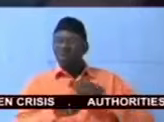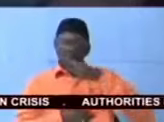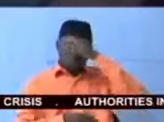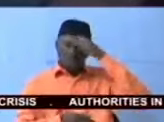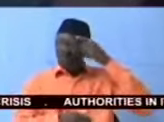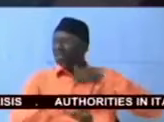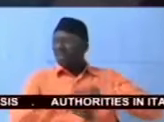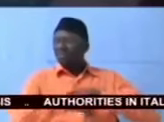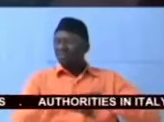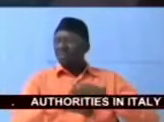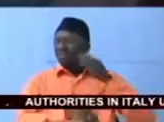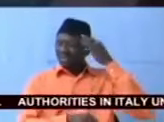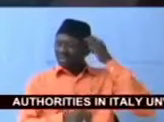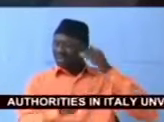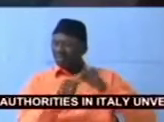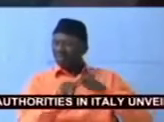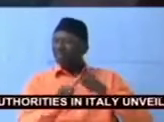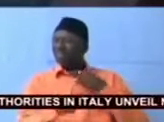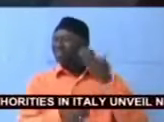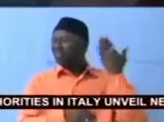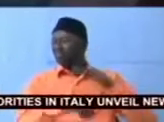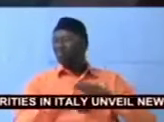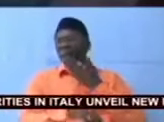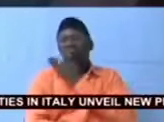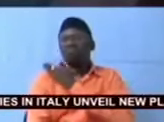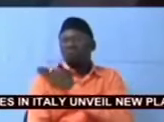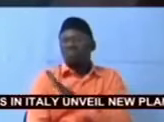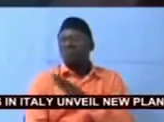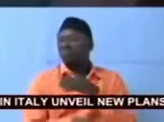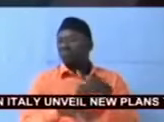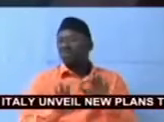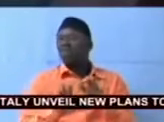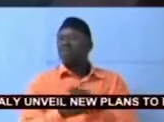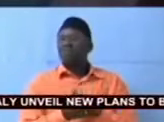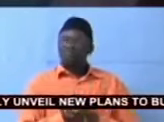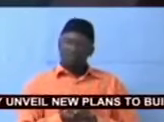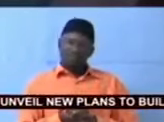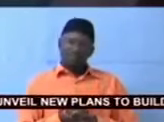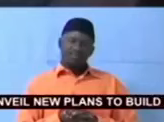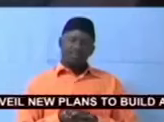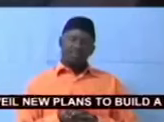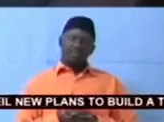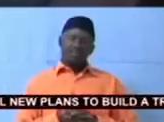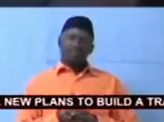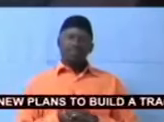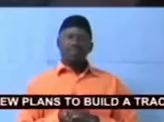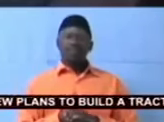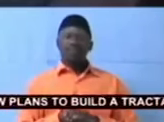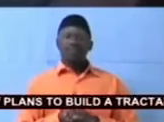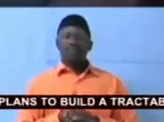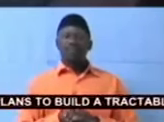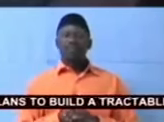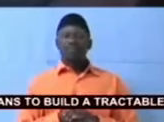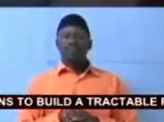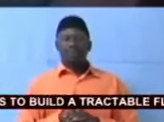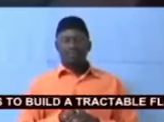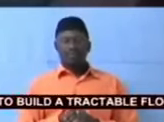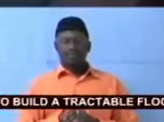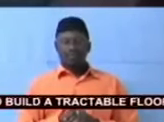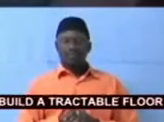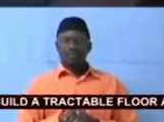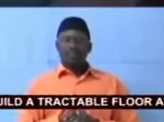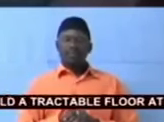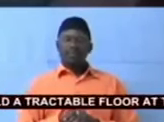he was sacked. Ci jamono bi nga xamé nak ci la commencé ligé mujjé gi ci lañ ko la dem la yek dal ne dak nañ